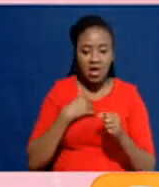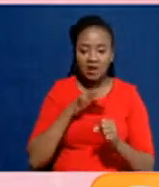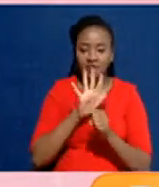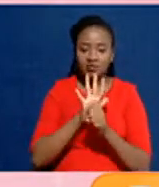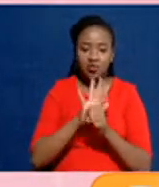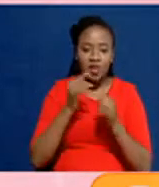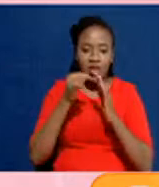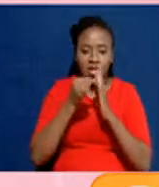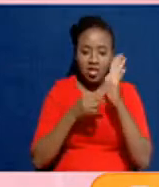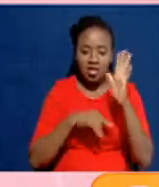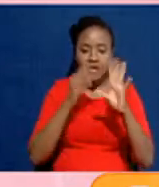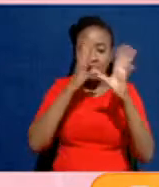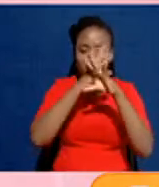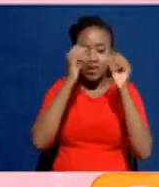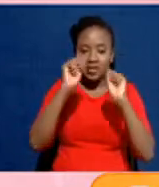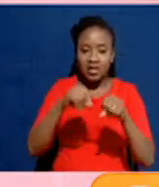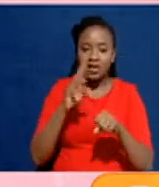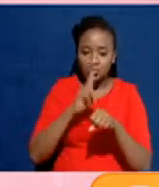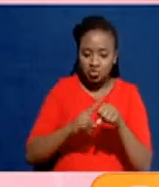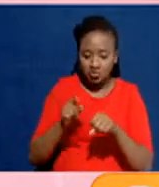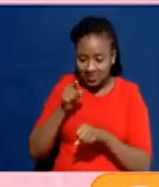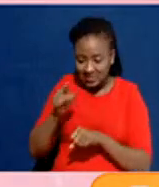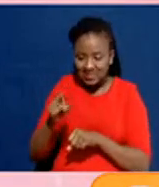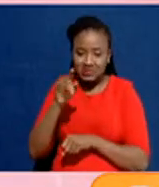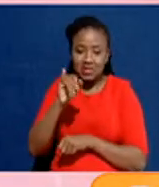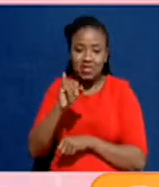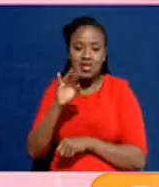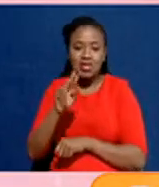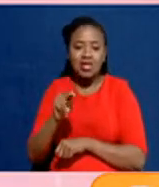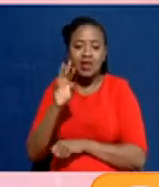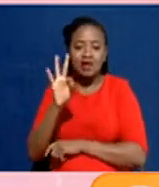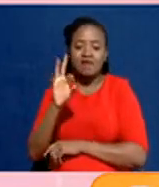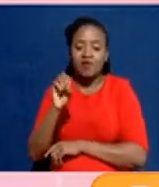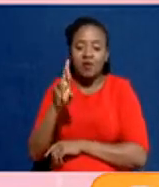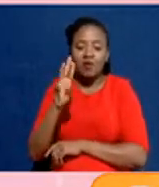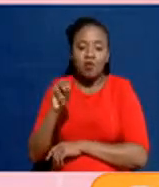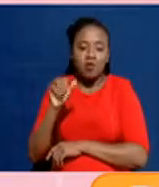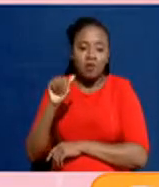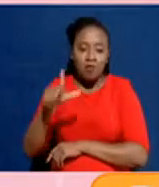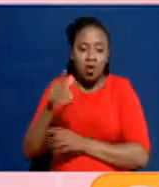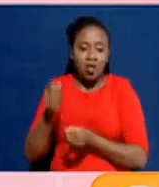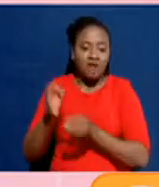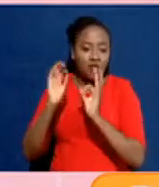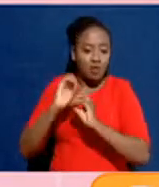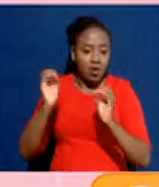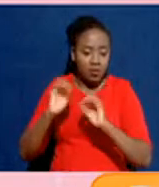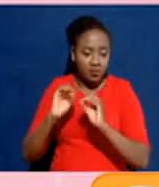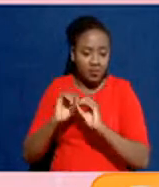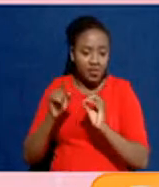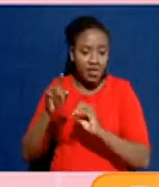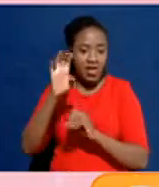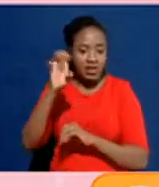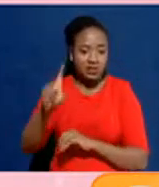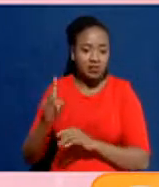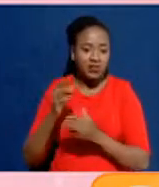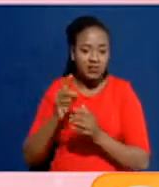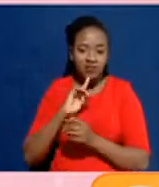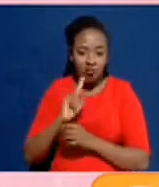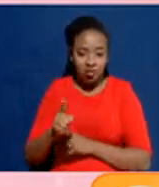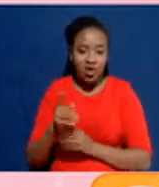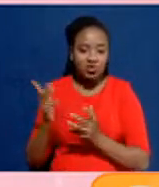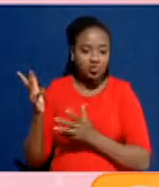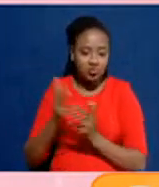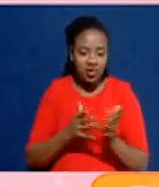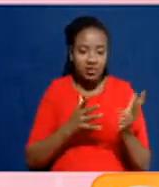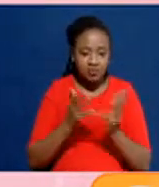the president can use this informal executive order to bring in clarity if he wants, or to even bring in